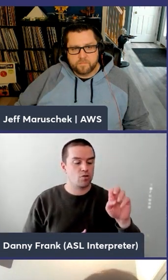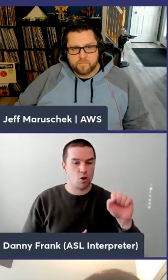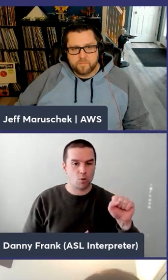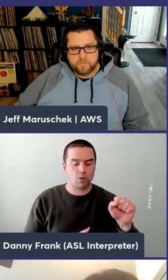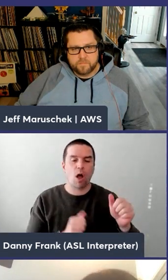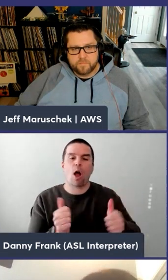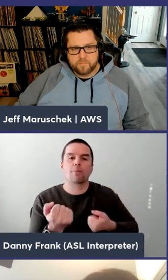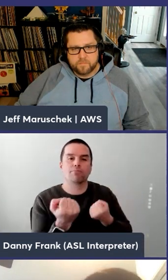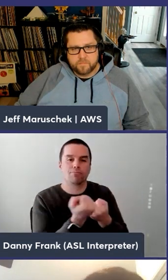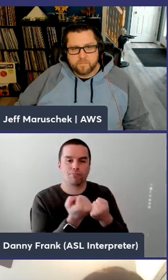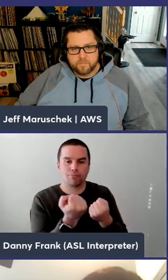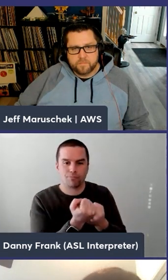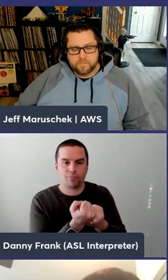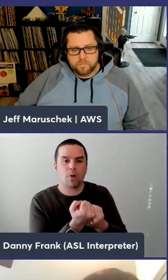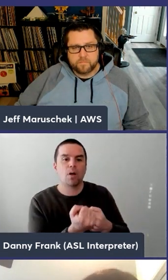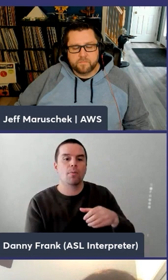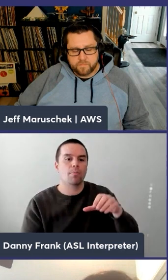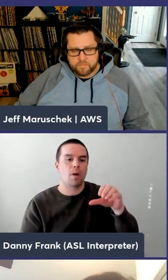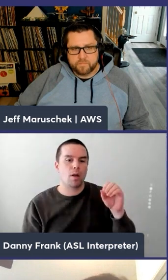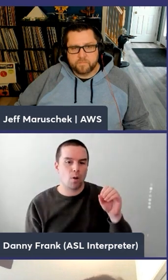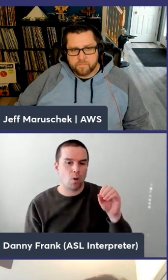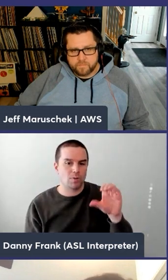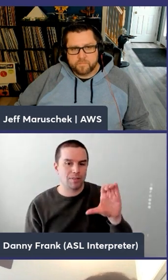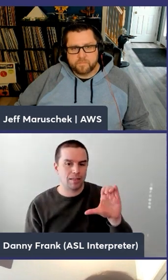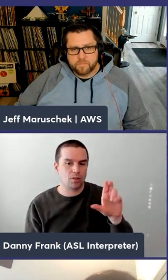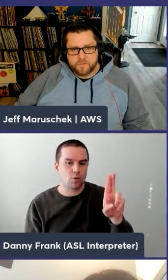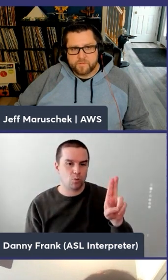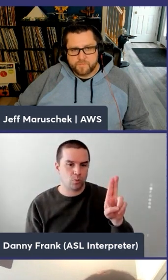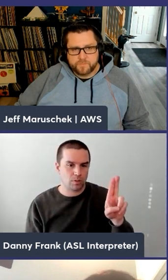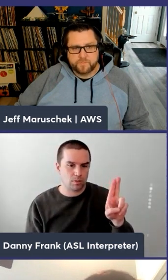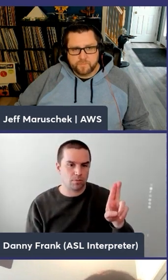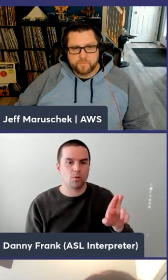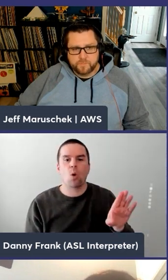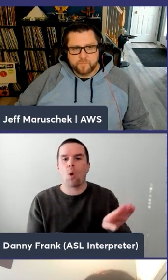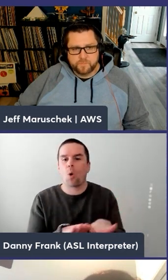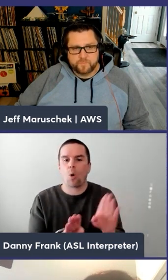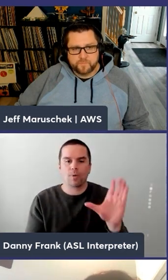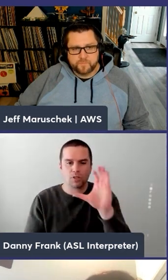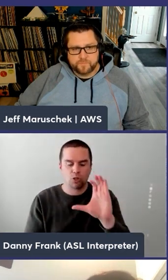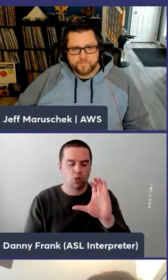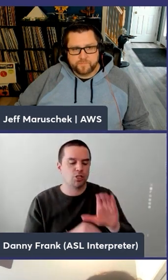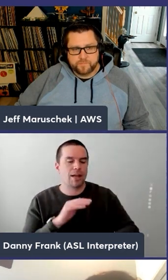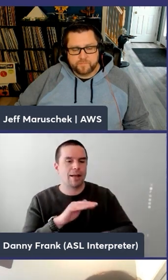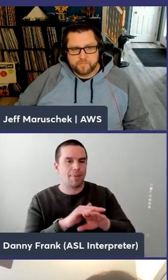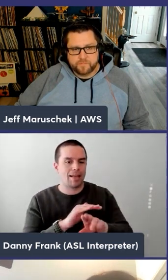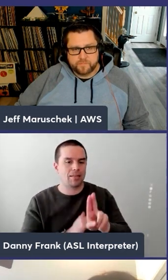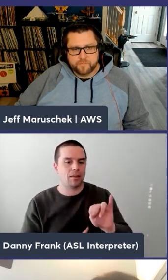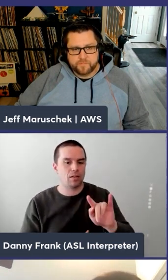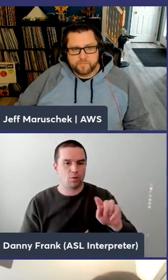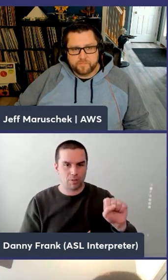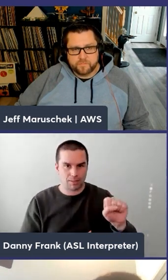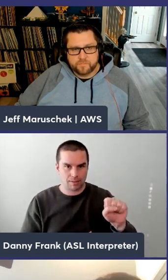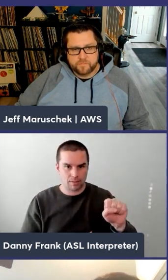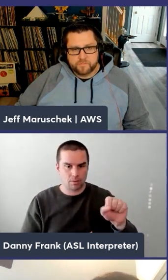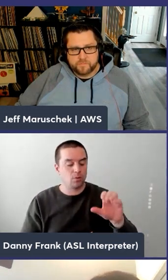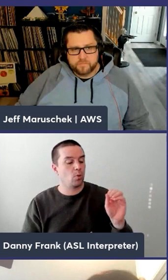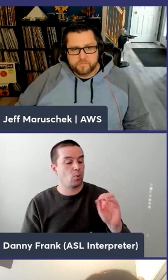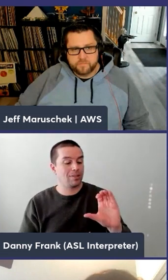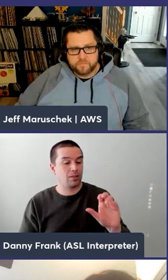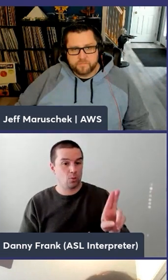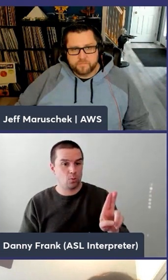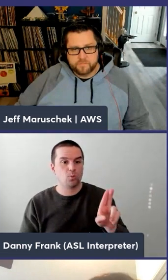a OpenSearch compute unit. These are just capacity units, right? And the OCUs